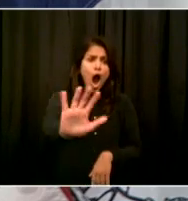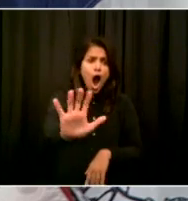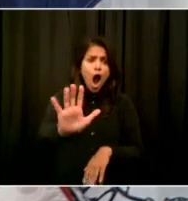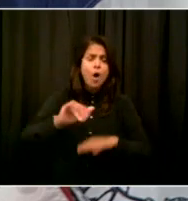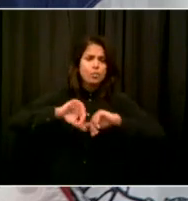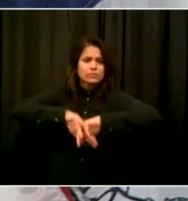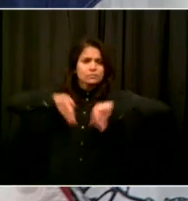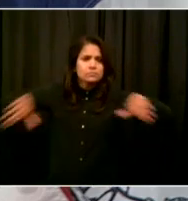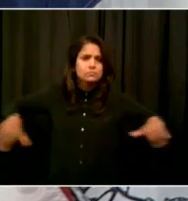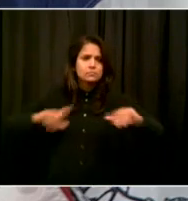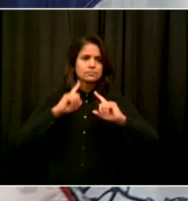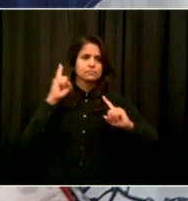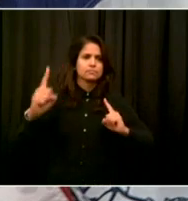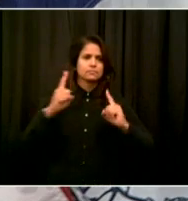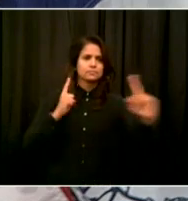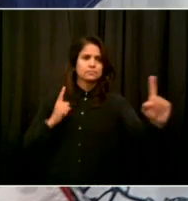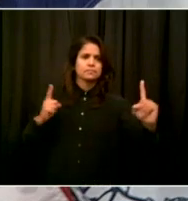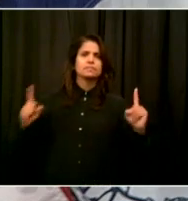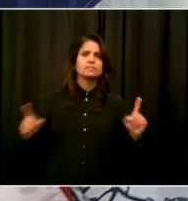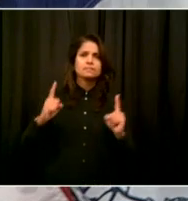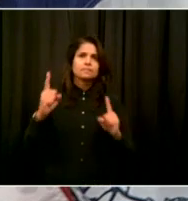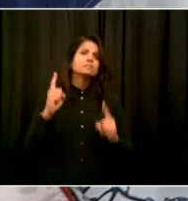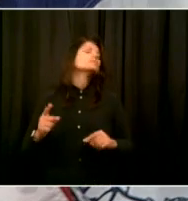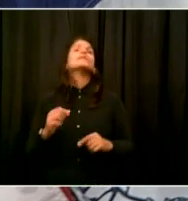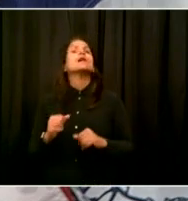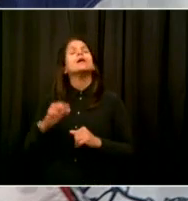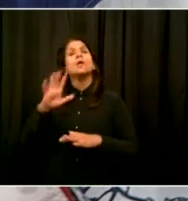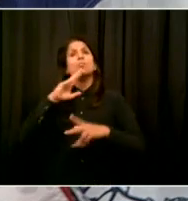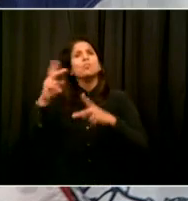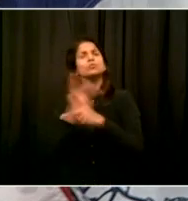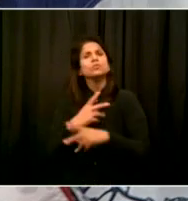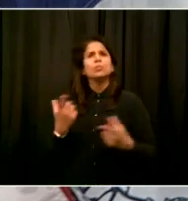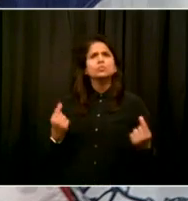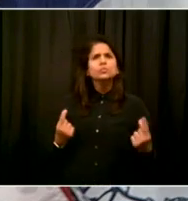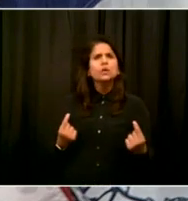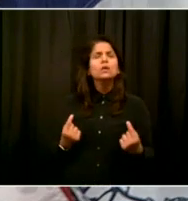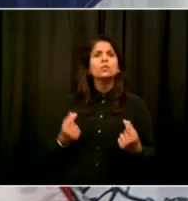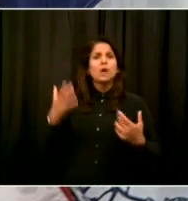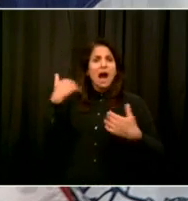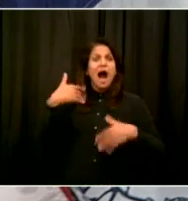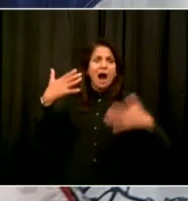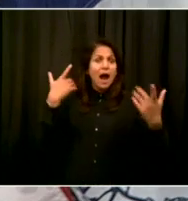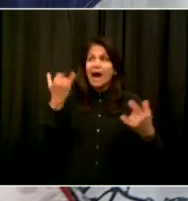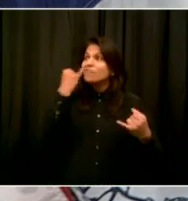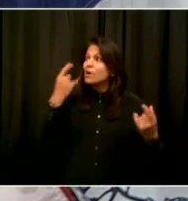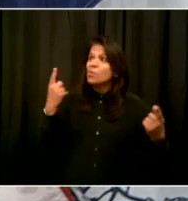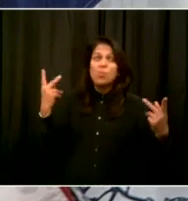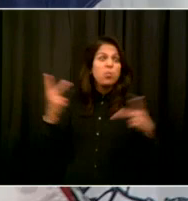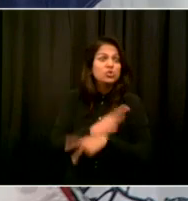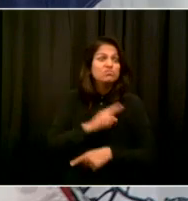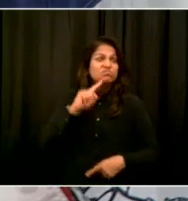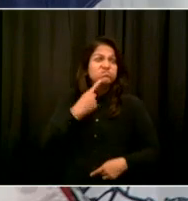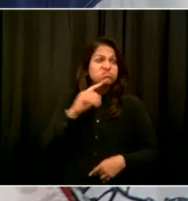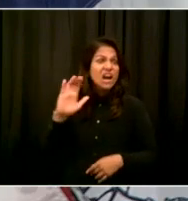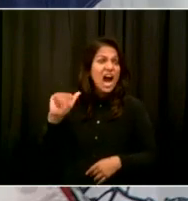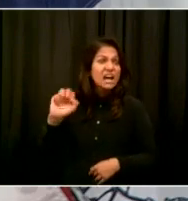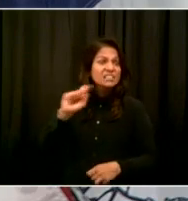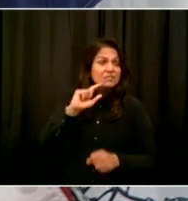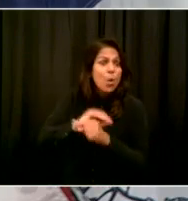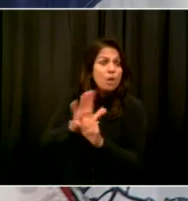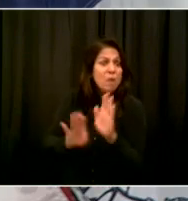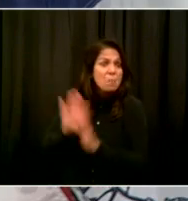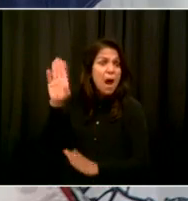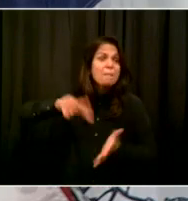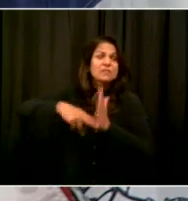We cannot take that risk. We have to change what we do in light of this situation. So here